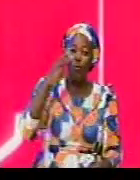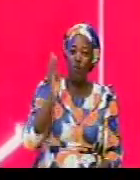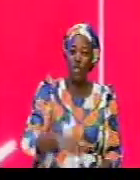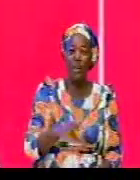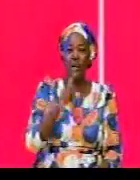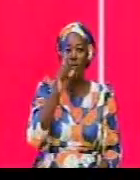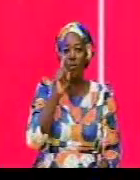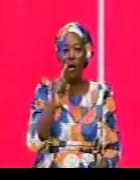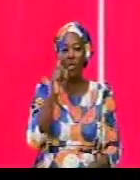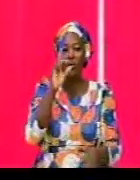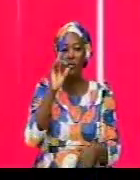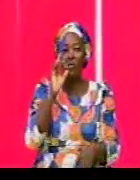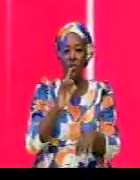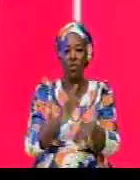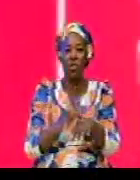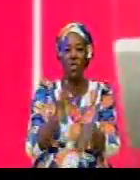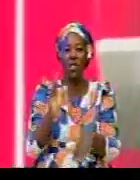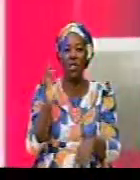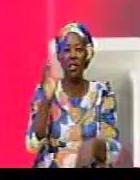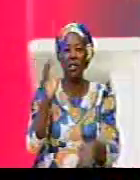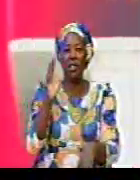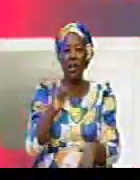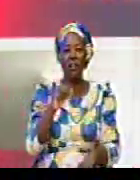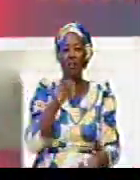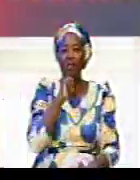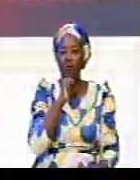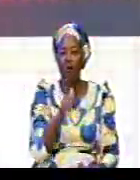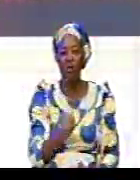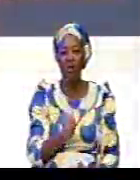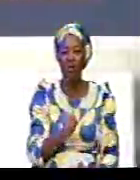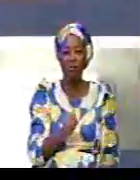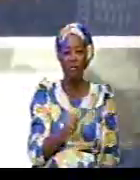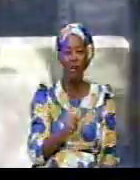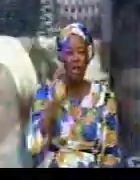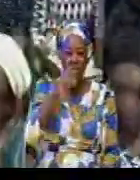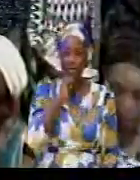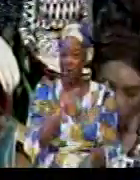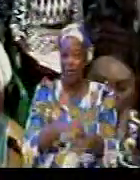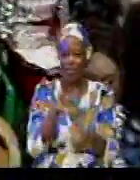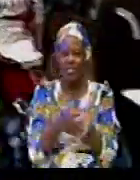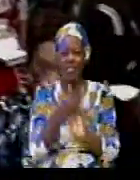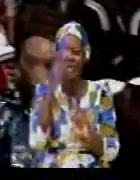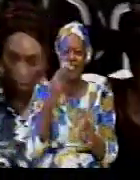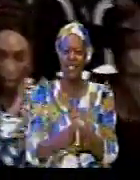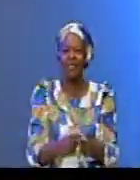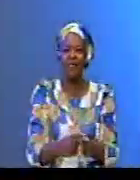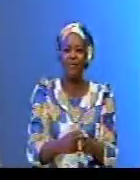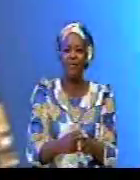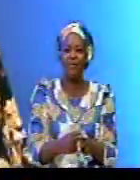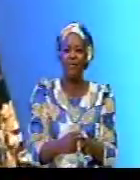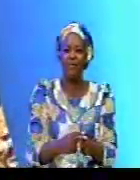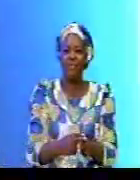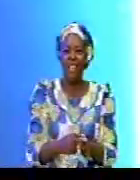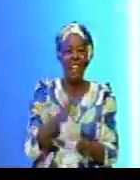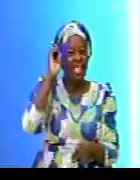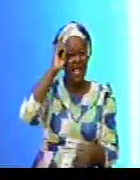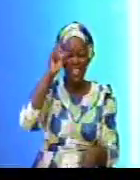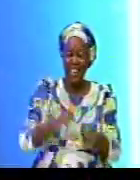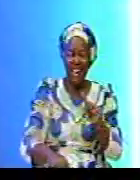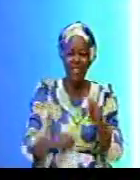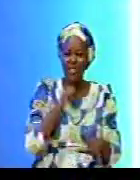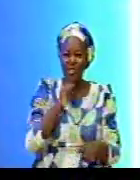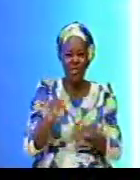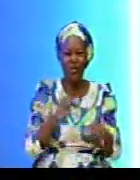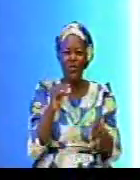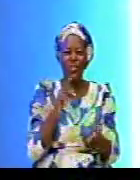keepeth himself, and that wicked one toucheth him not. He will